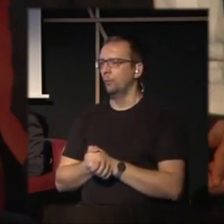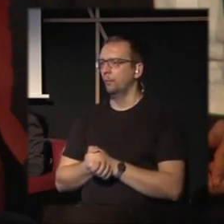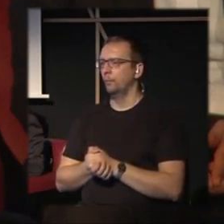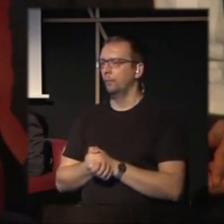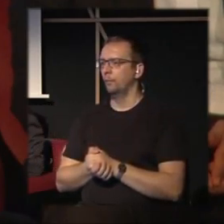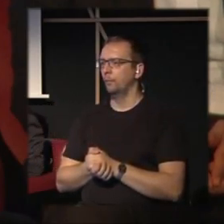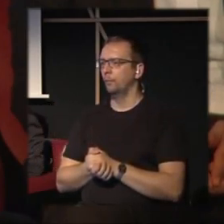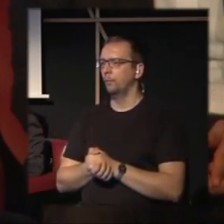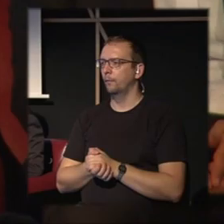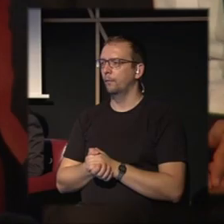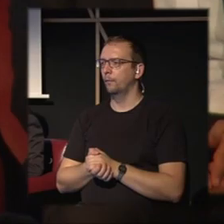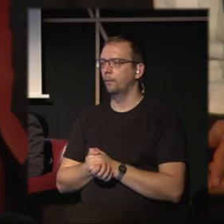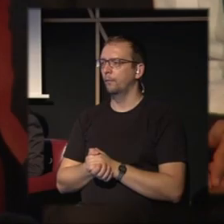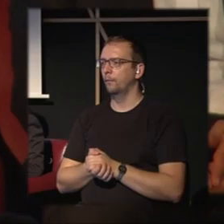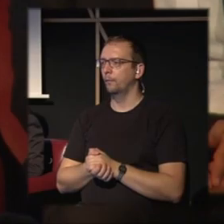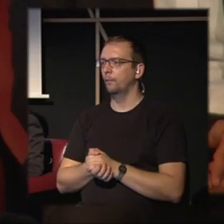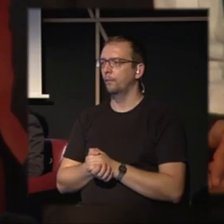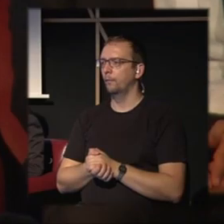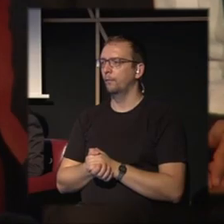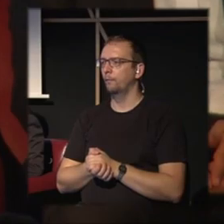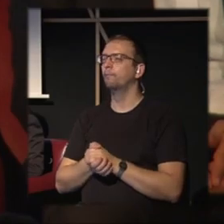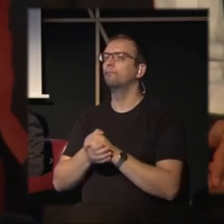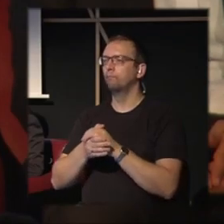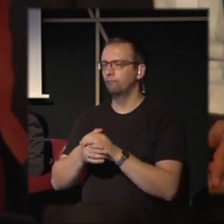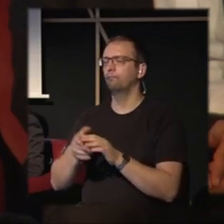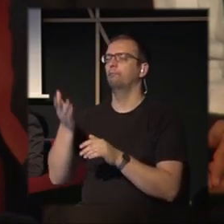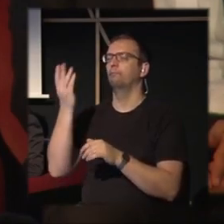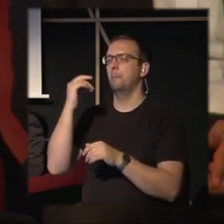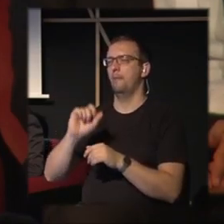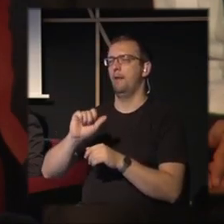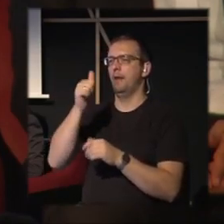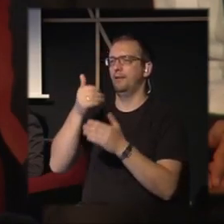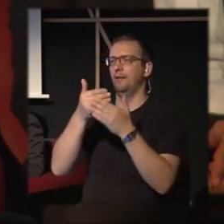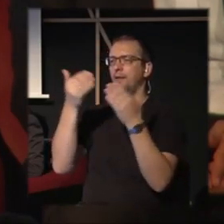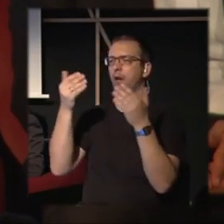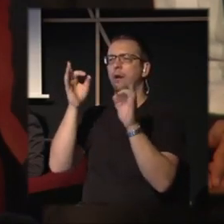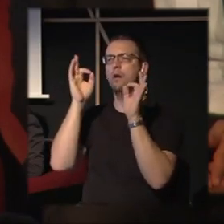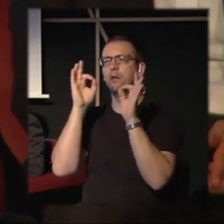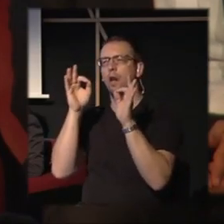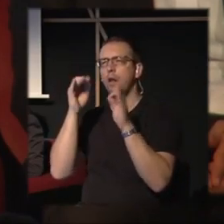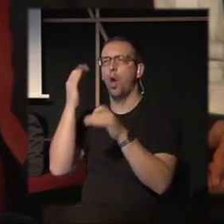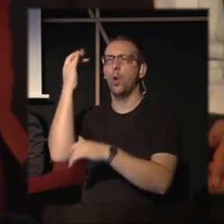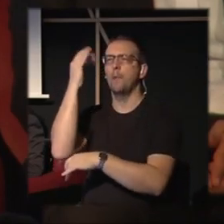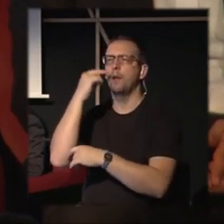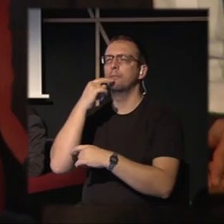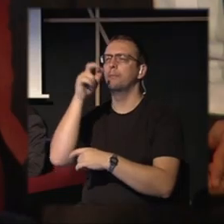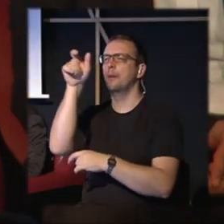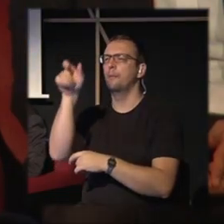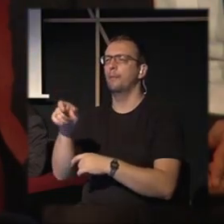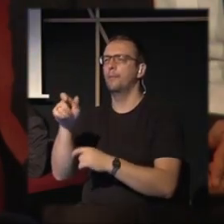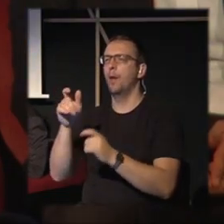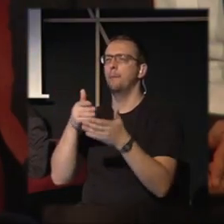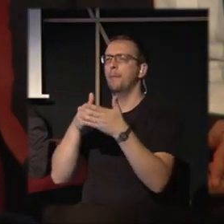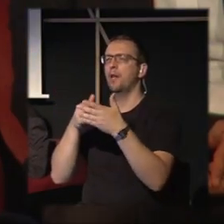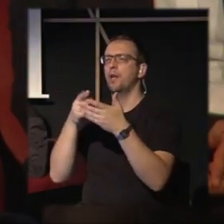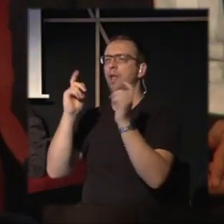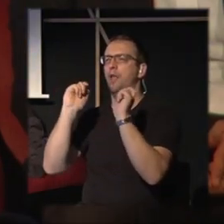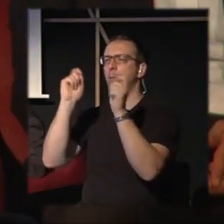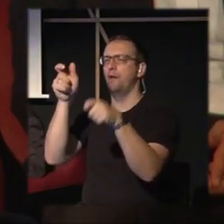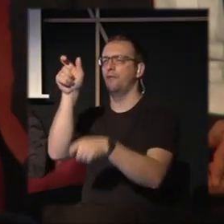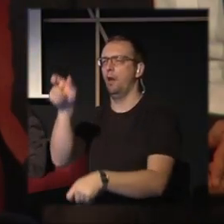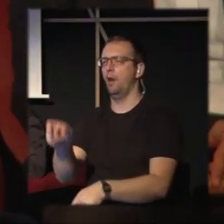together, and we talked about the importance of the DAO role. And after this trainings as